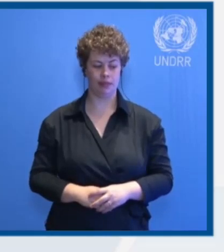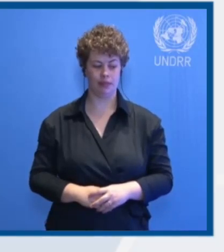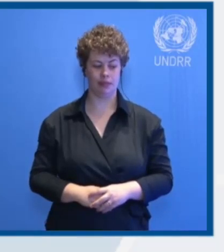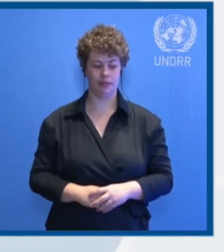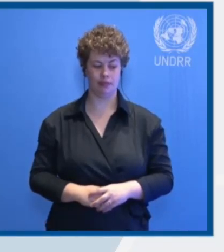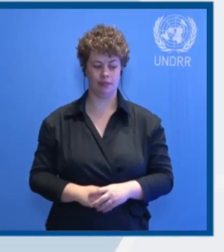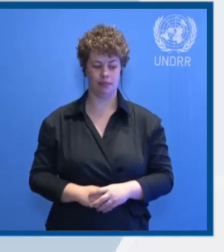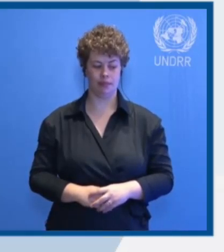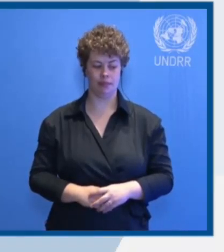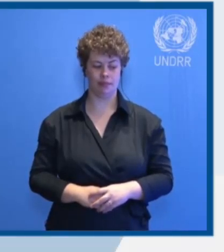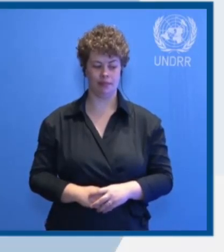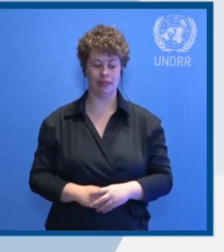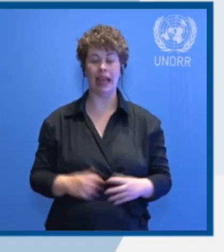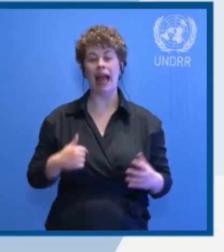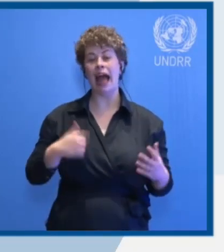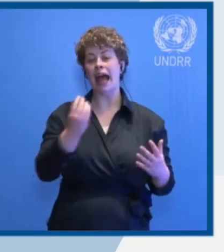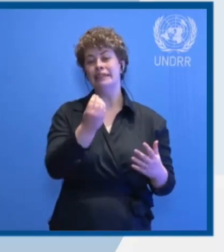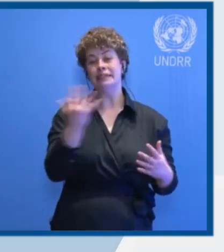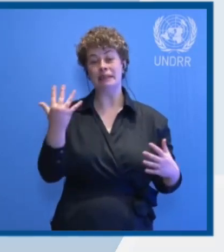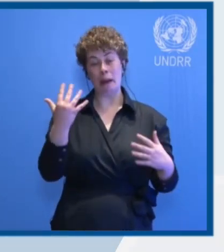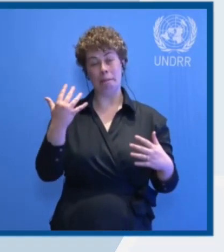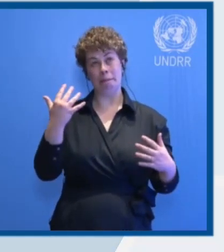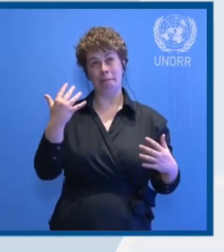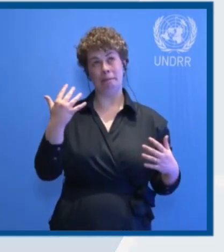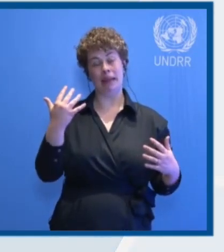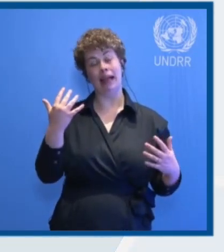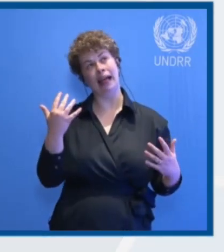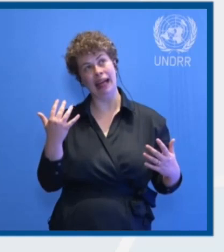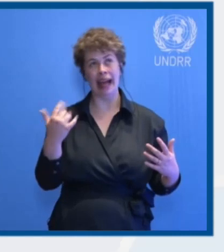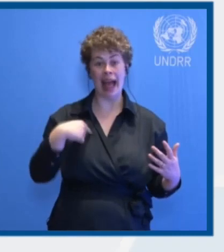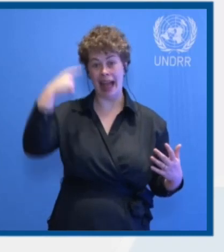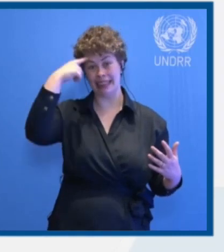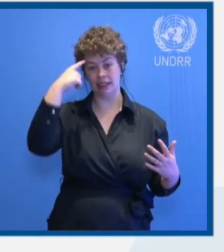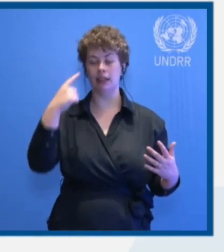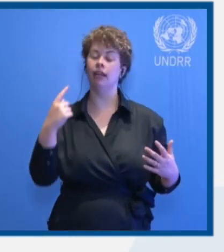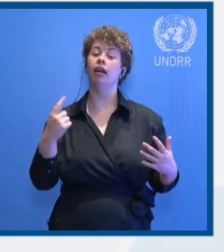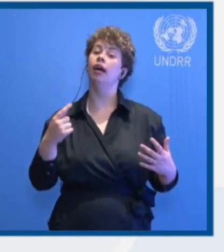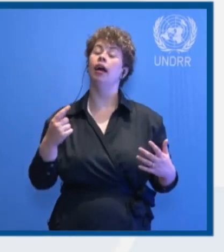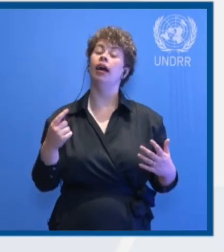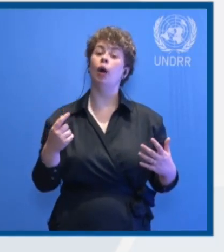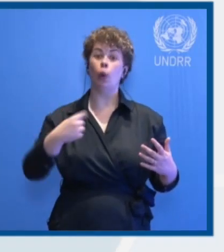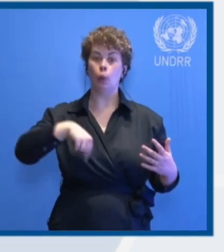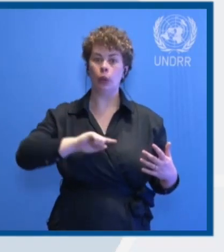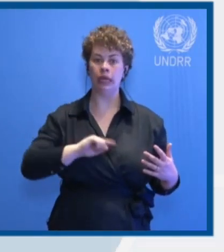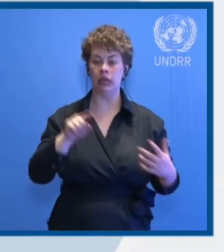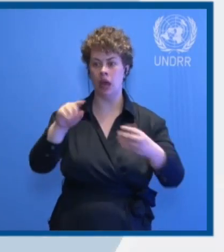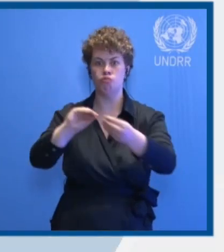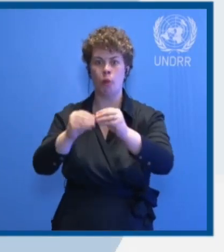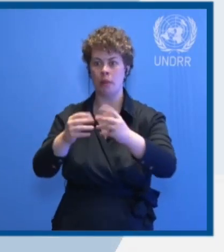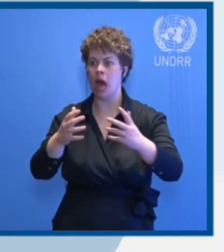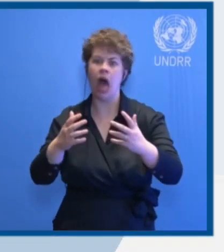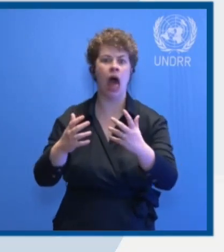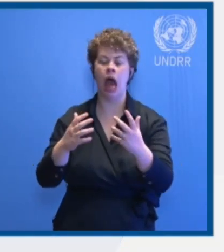We may be overcomplicating sometimes as well what some of these solutions are and how it brings